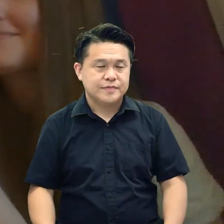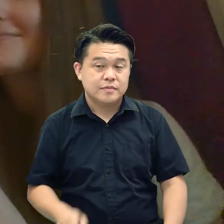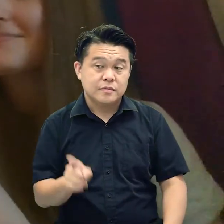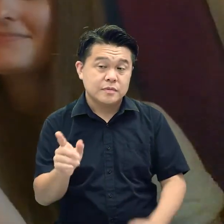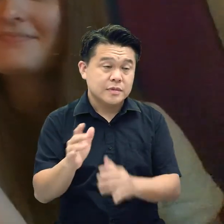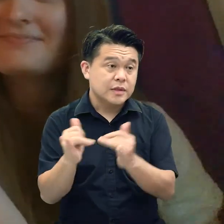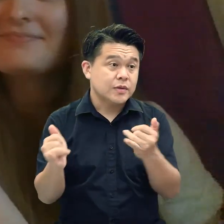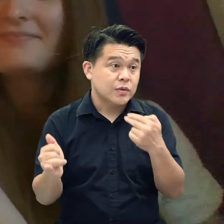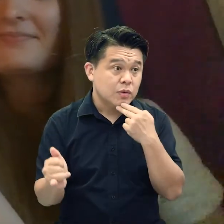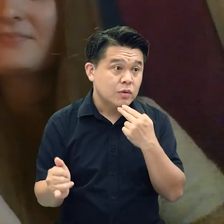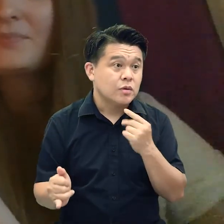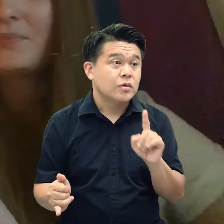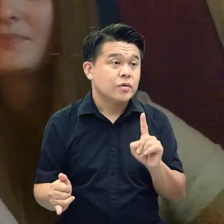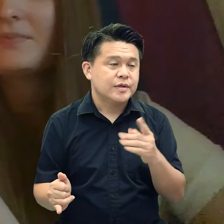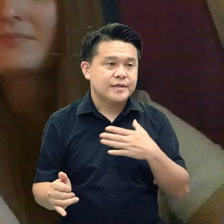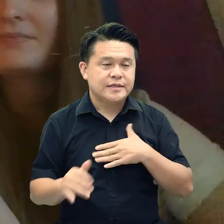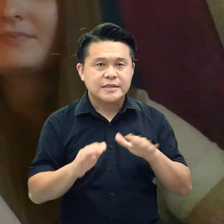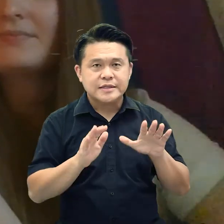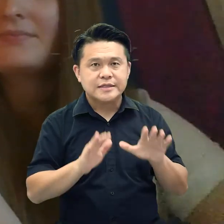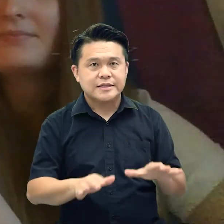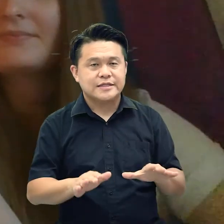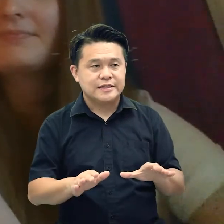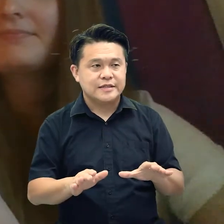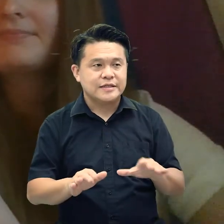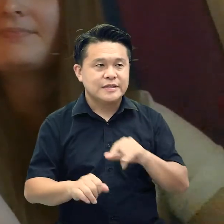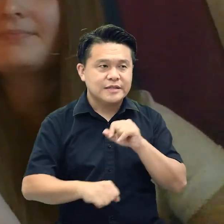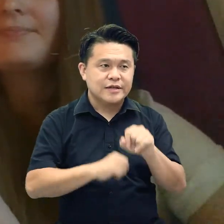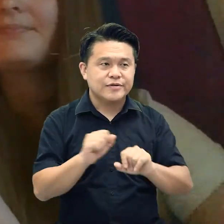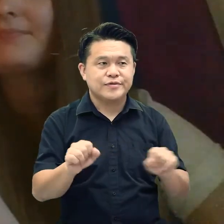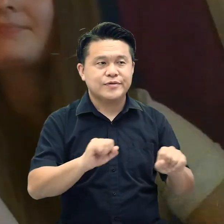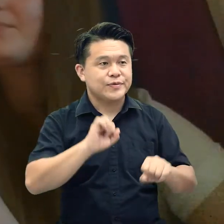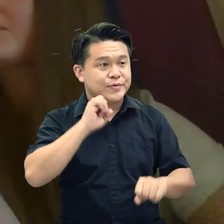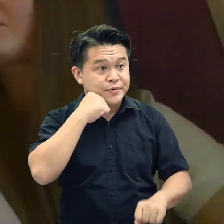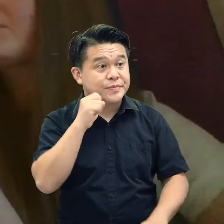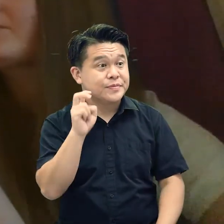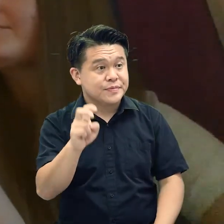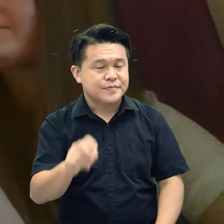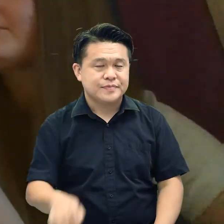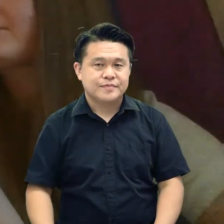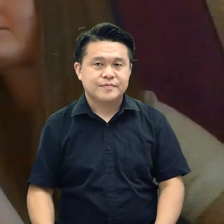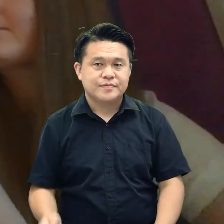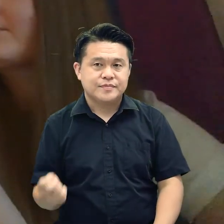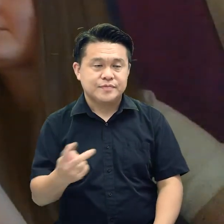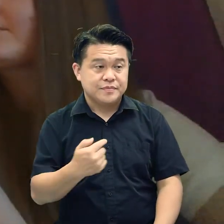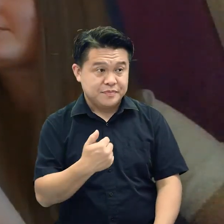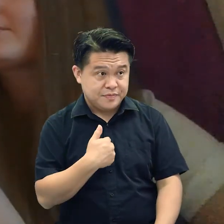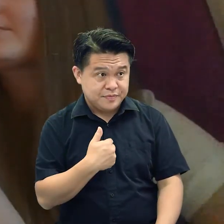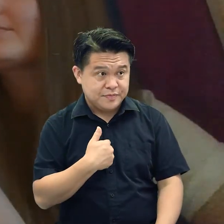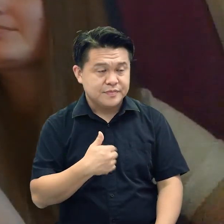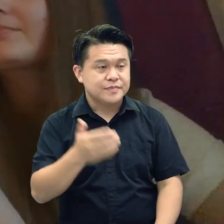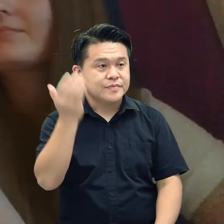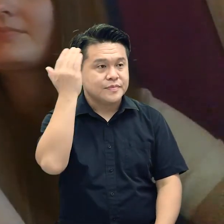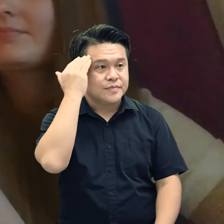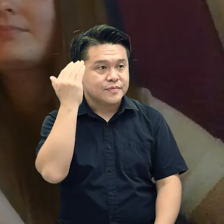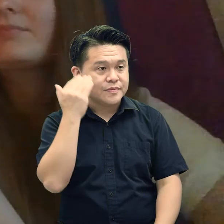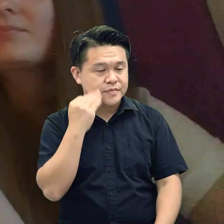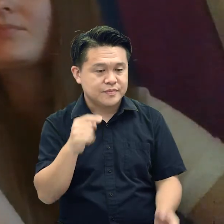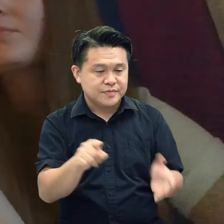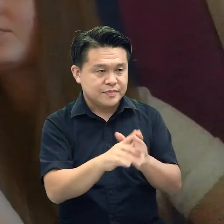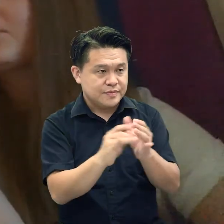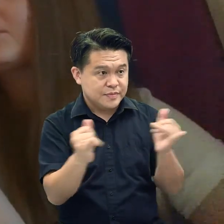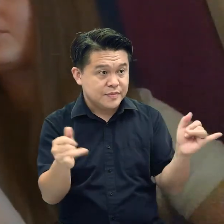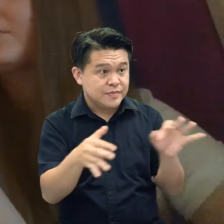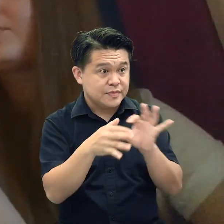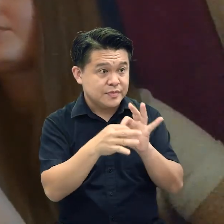homophobic Korean church, and that meant a lot for me. I don't think I could be the way who I am today if